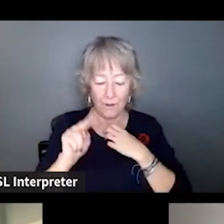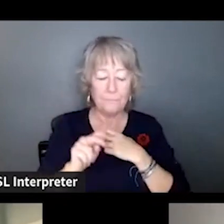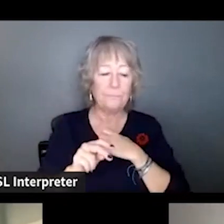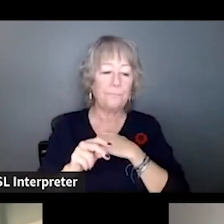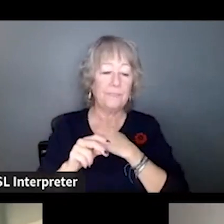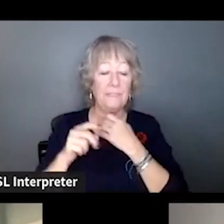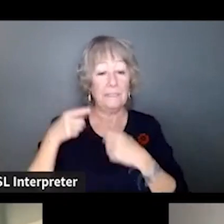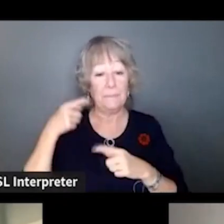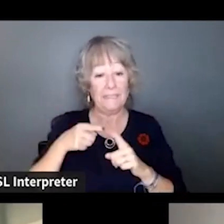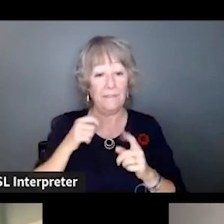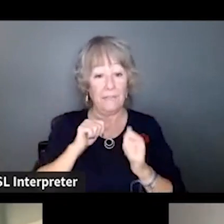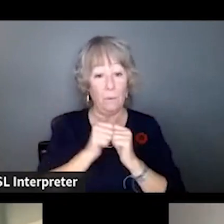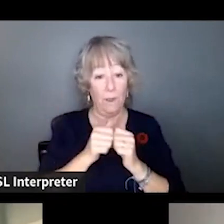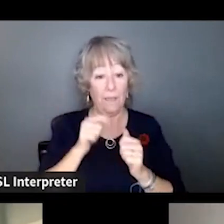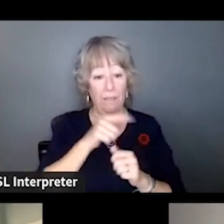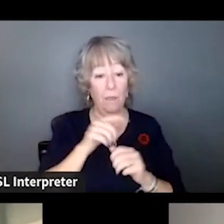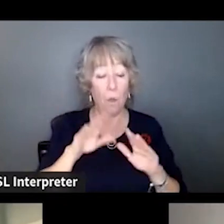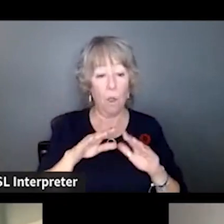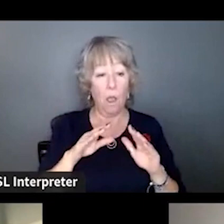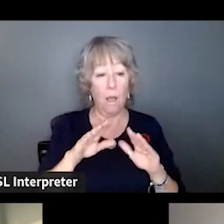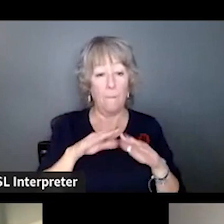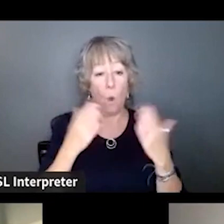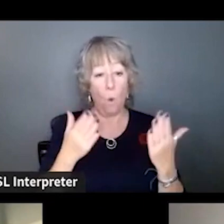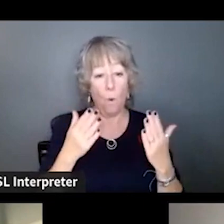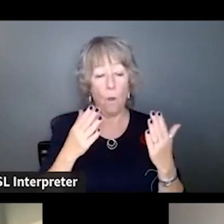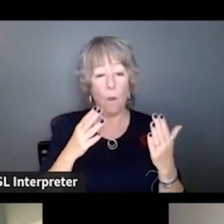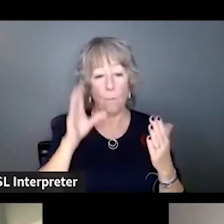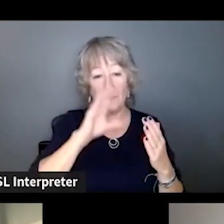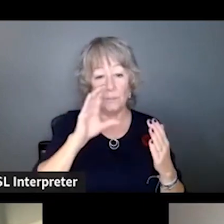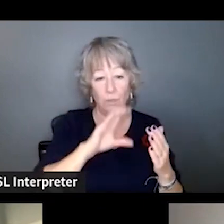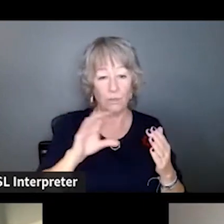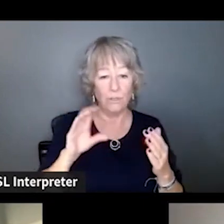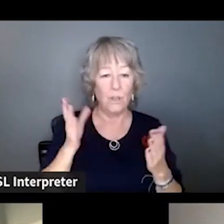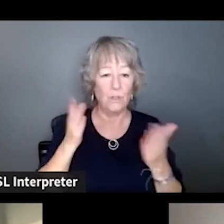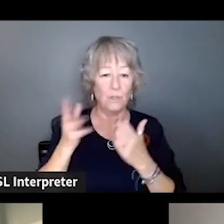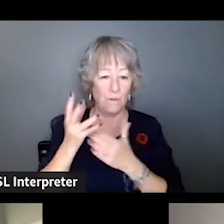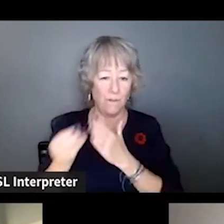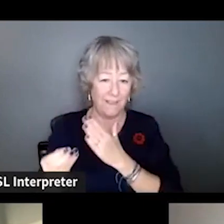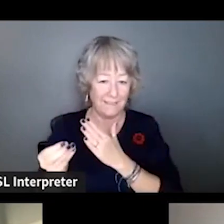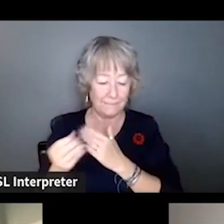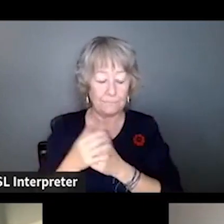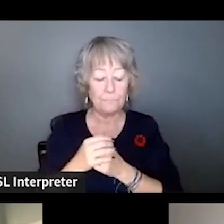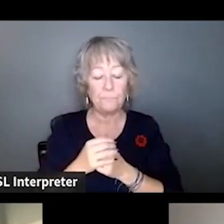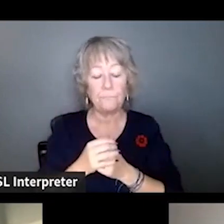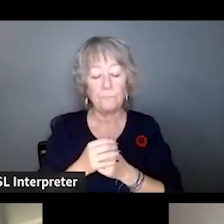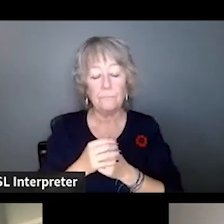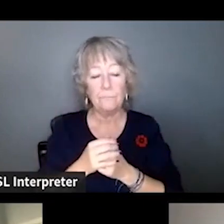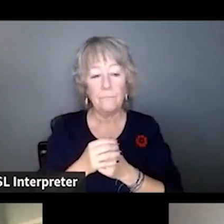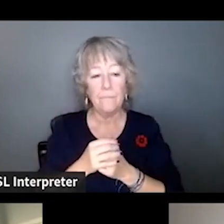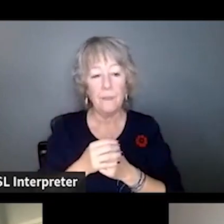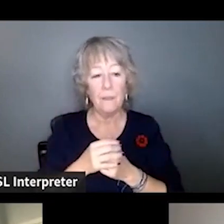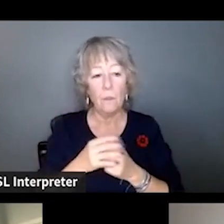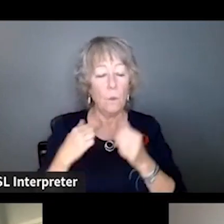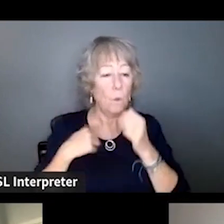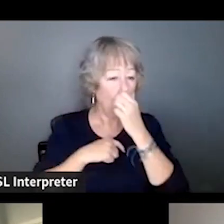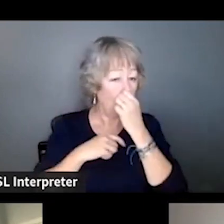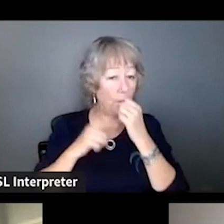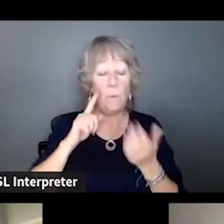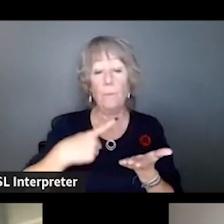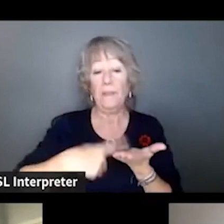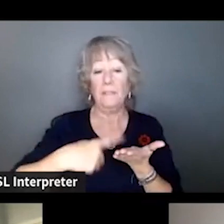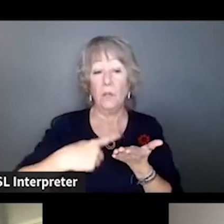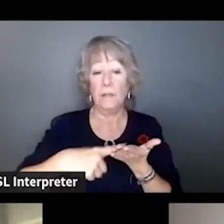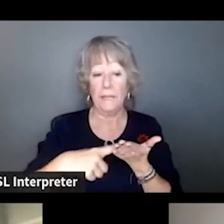in Opensearch Serverless this year, I thought it would be best. So I think we're going to be talking